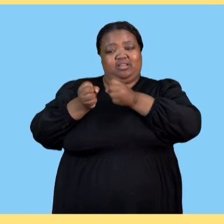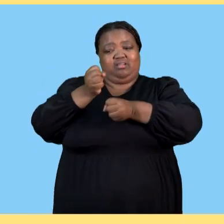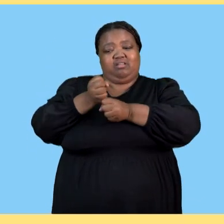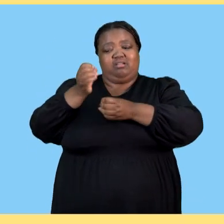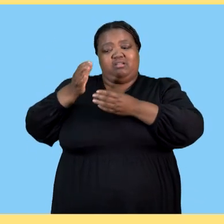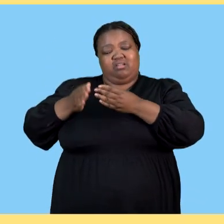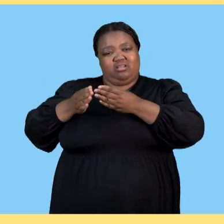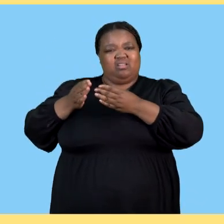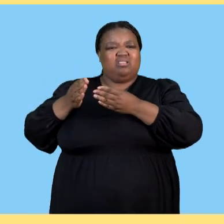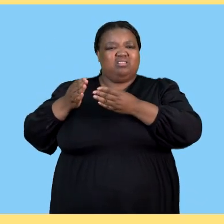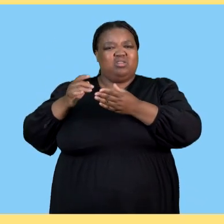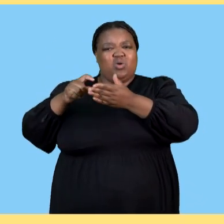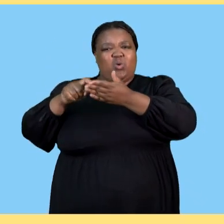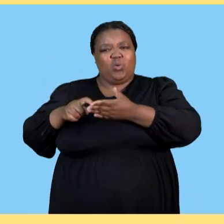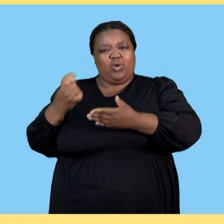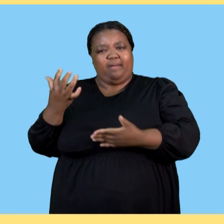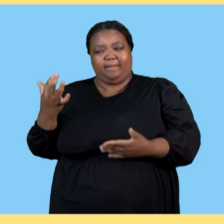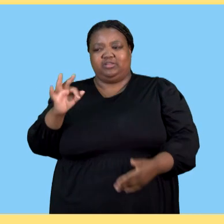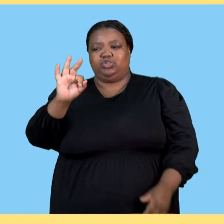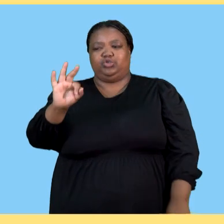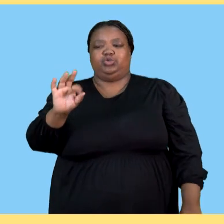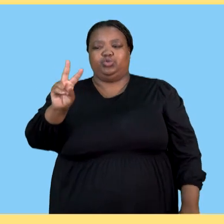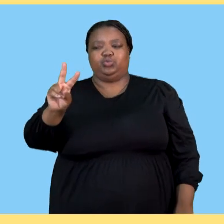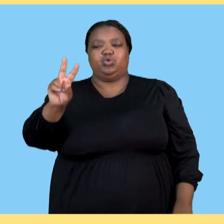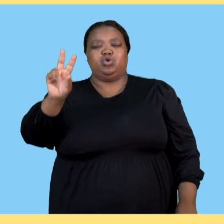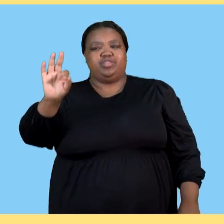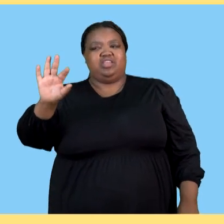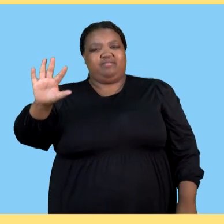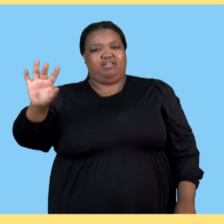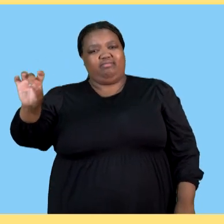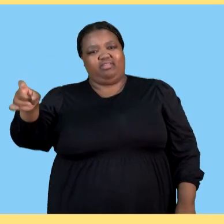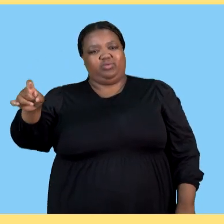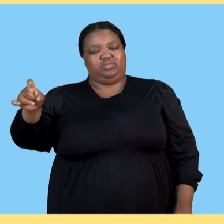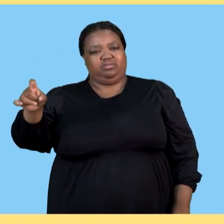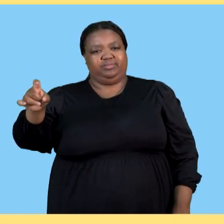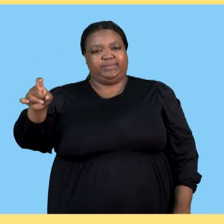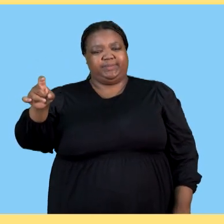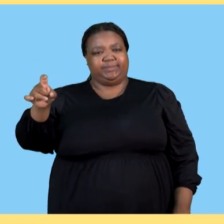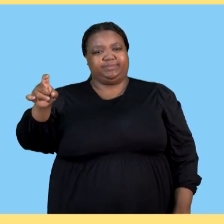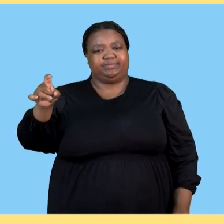the amount owing at the end of the year is 235.